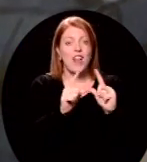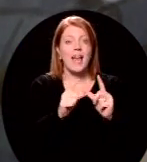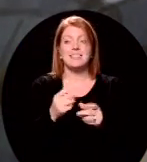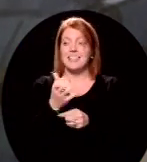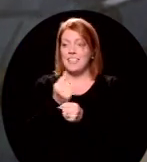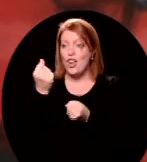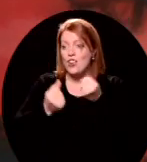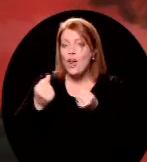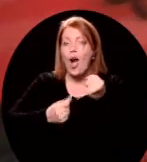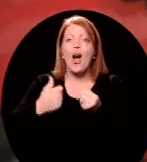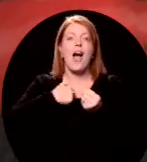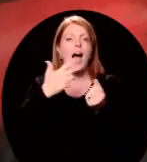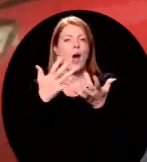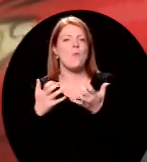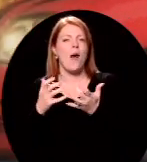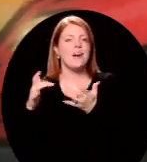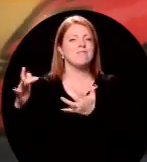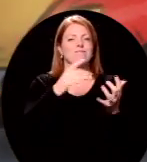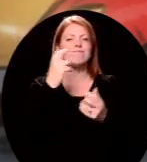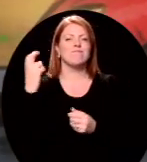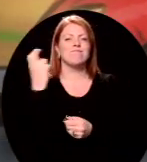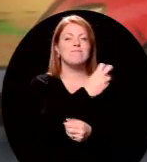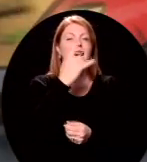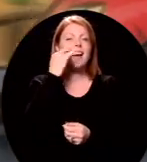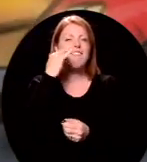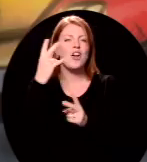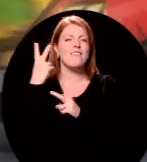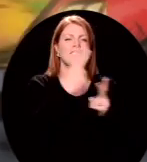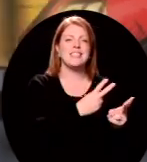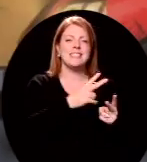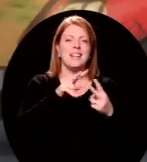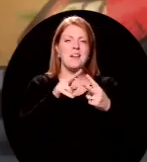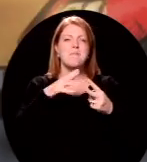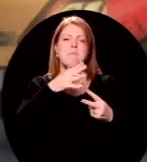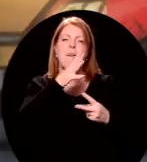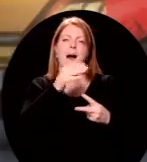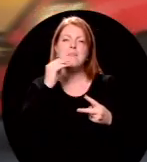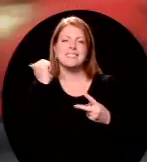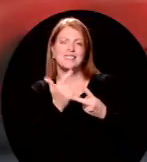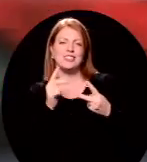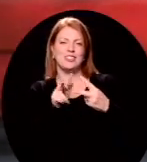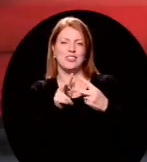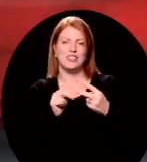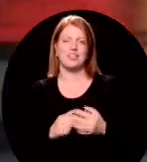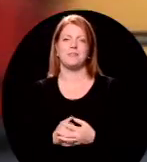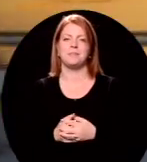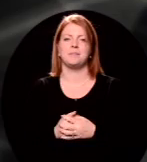I'd like to take a trip out to California to visit my mom and sister. I was excited.